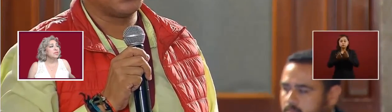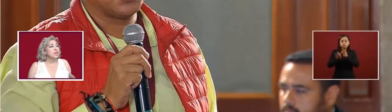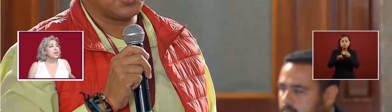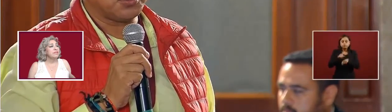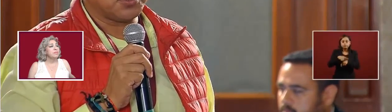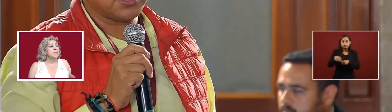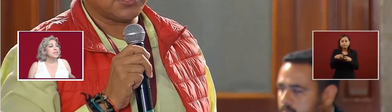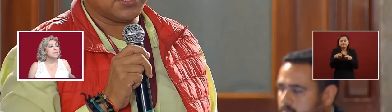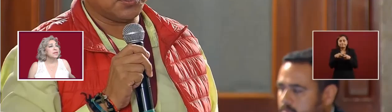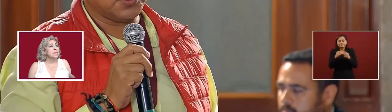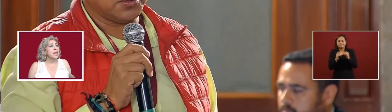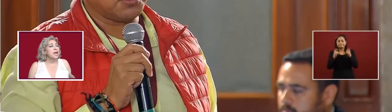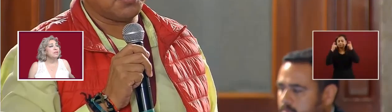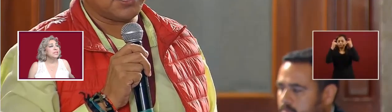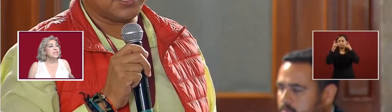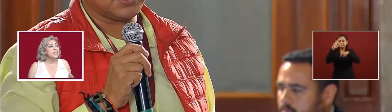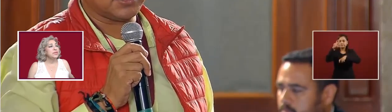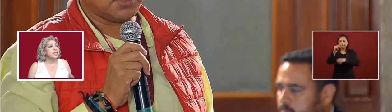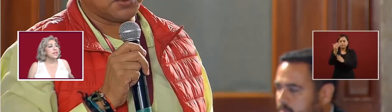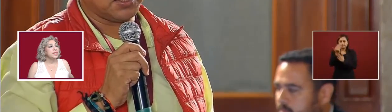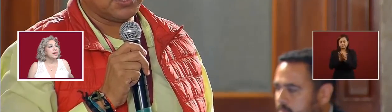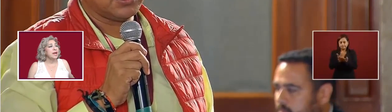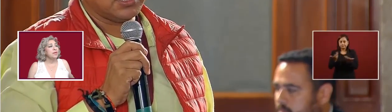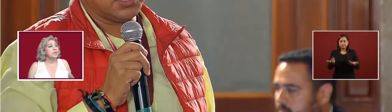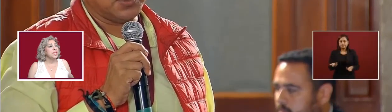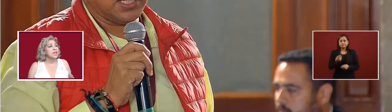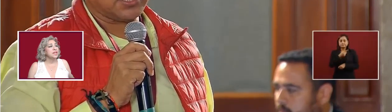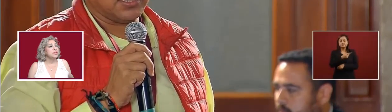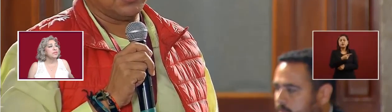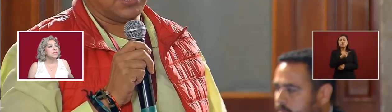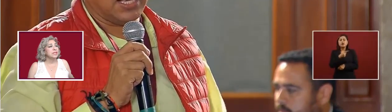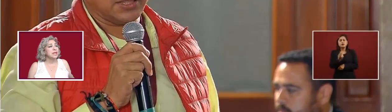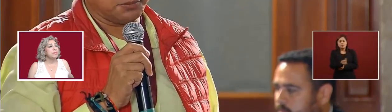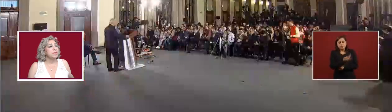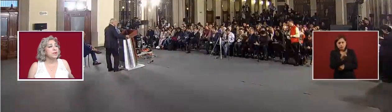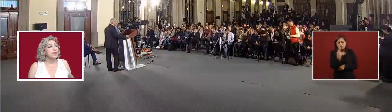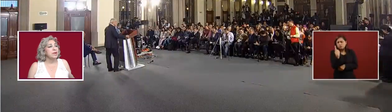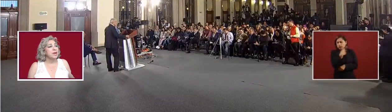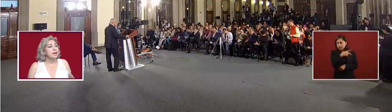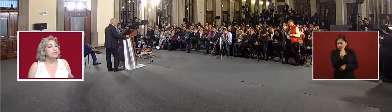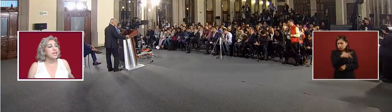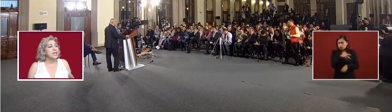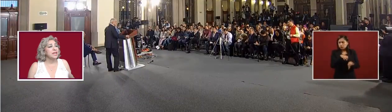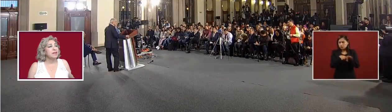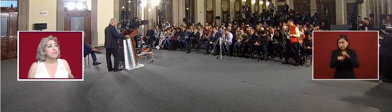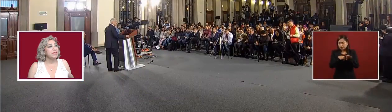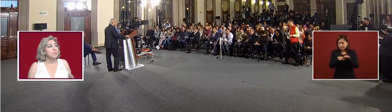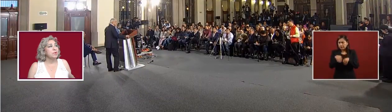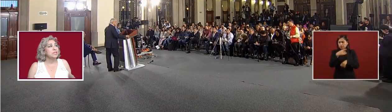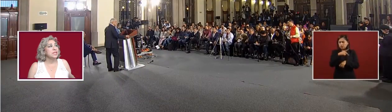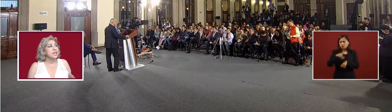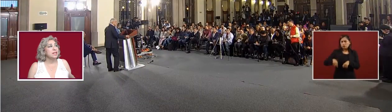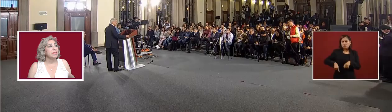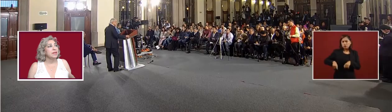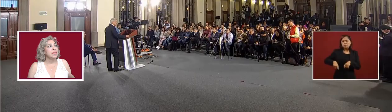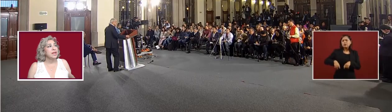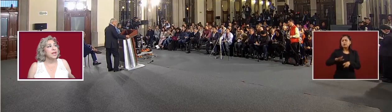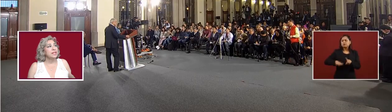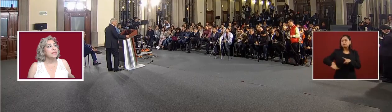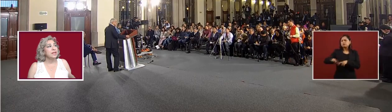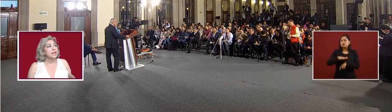so the government how is it doing it how are they going to do this labor of taking care of your personnel